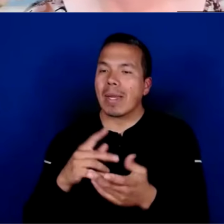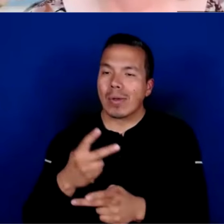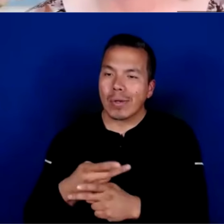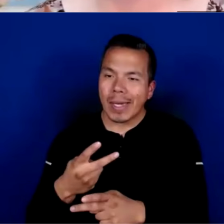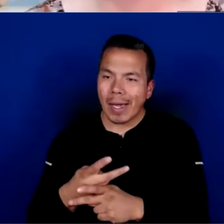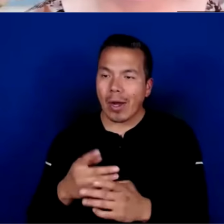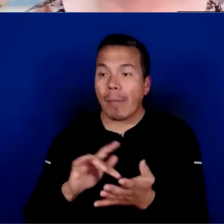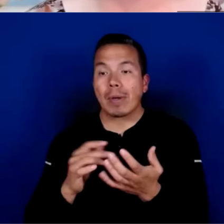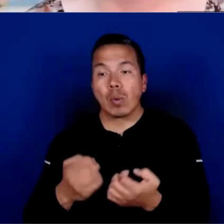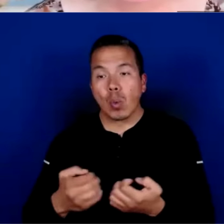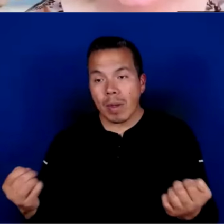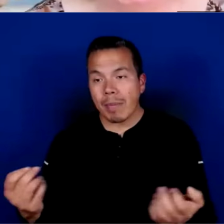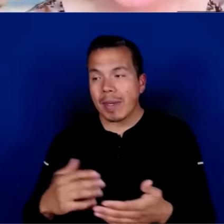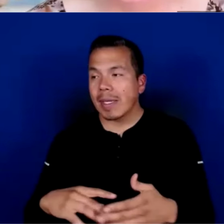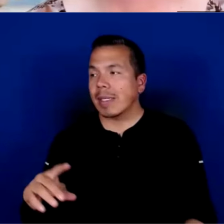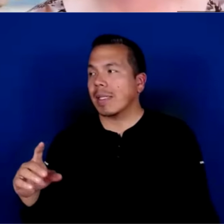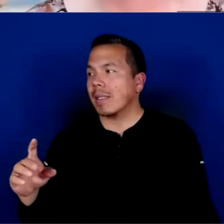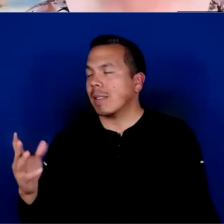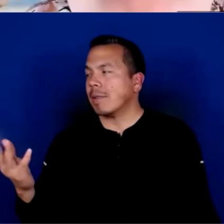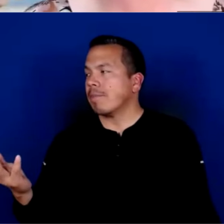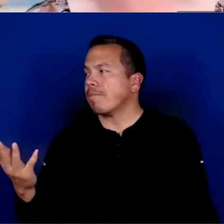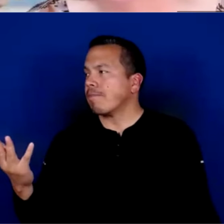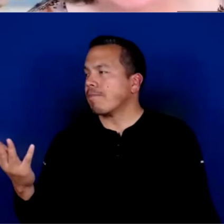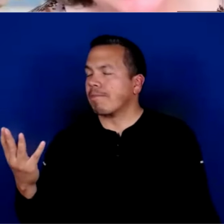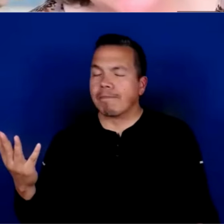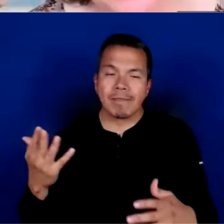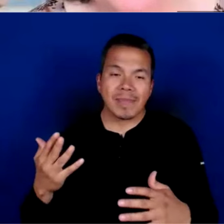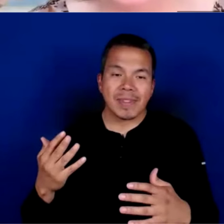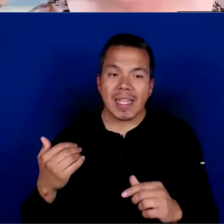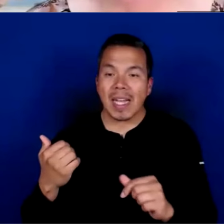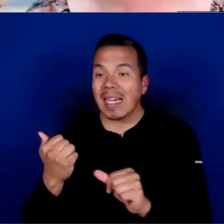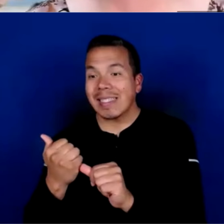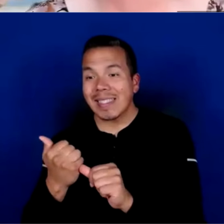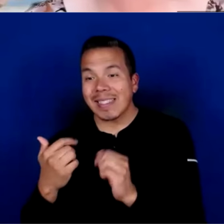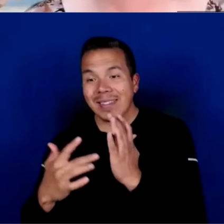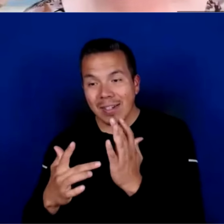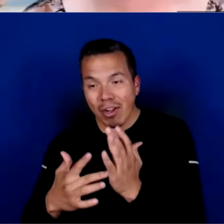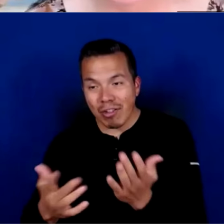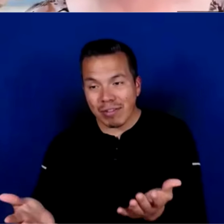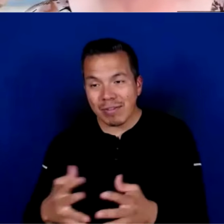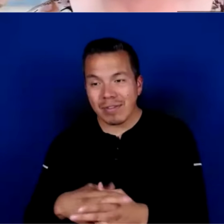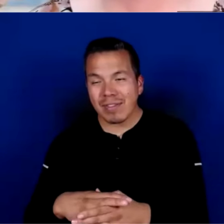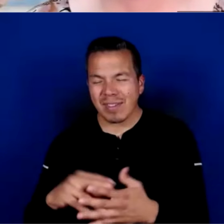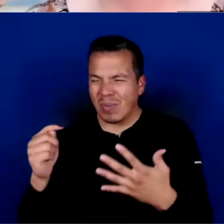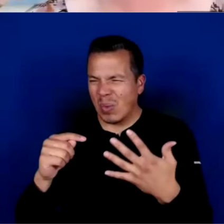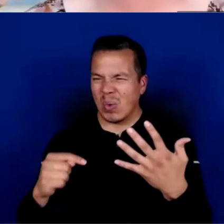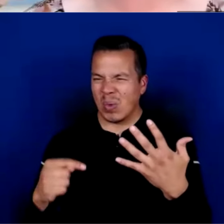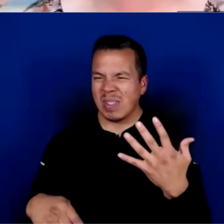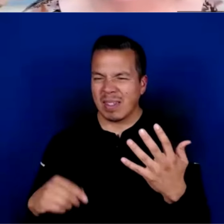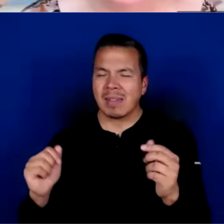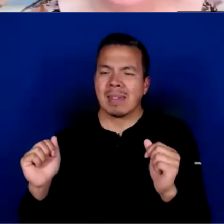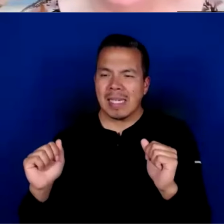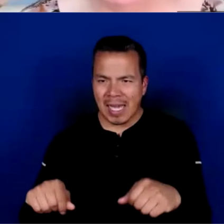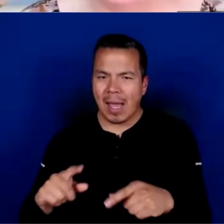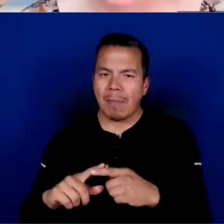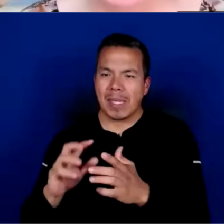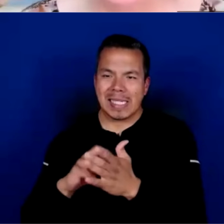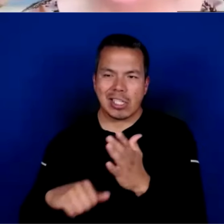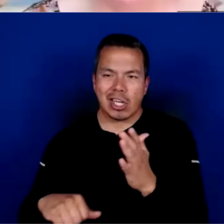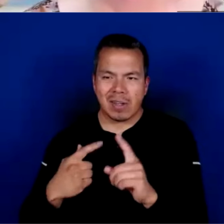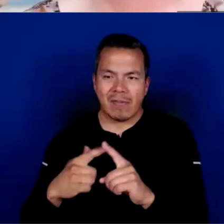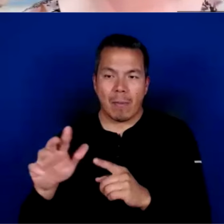care, durable medical equipment, assistive technology, these types of things can be deducted